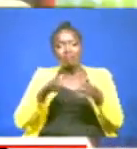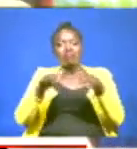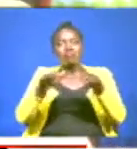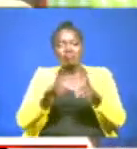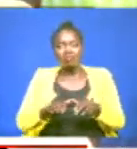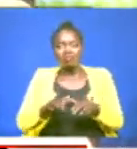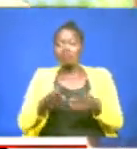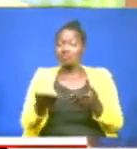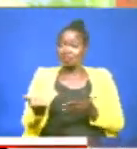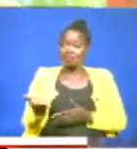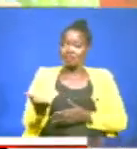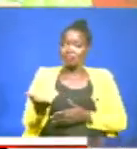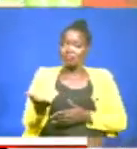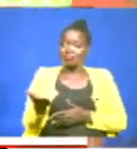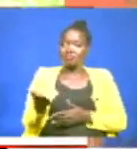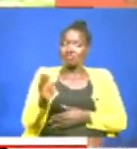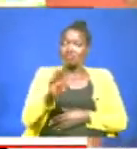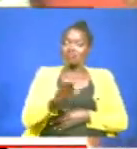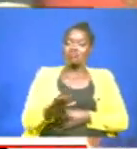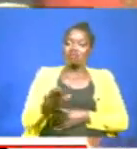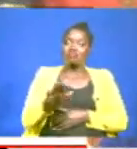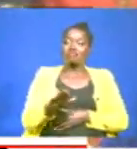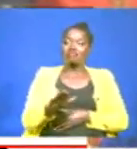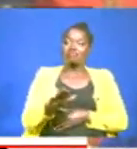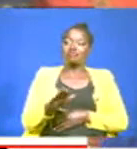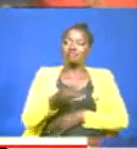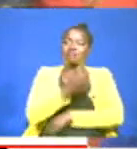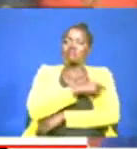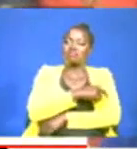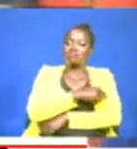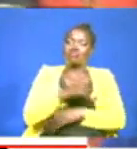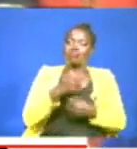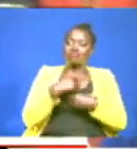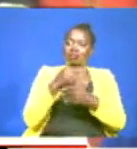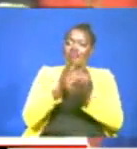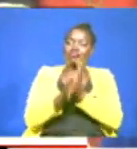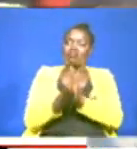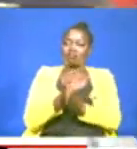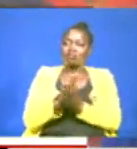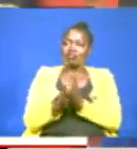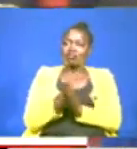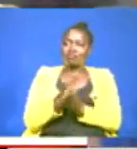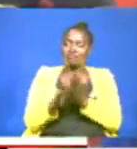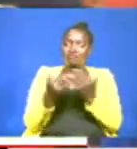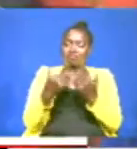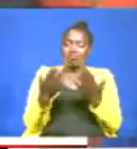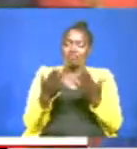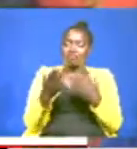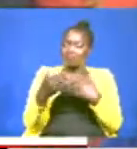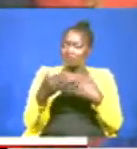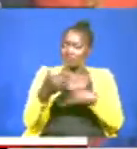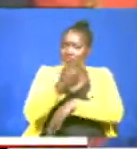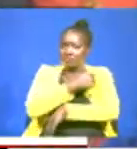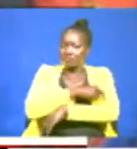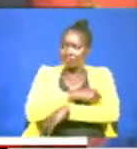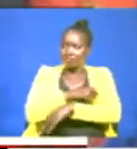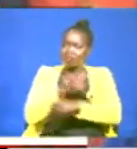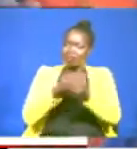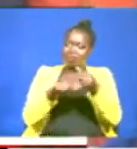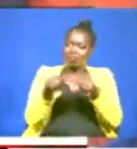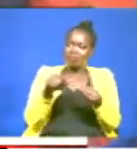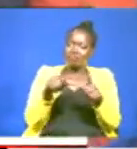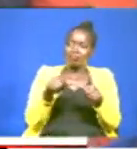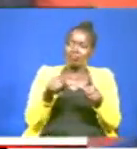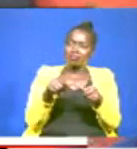hapa. Maeneo haya ambayo tuko, hatuna hospitali yenye iko karibu. Hospitali yenye iko karibu, iko takriban kama